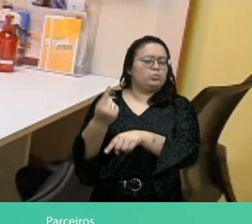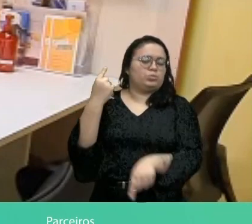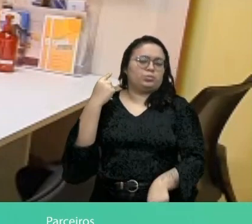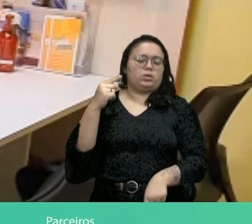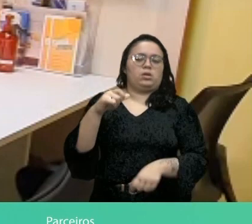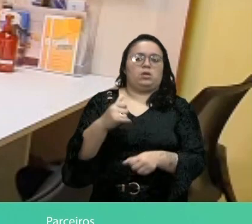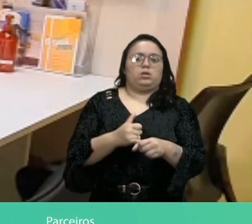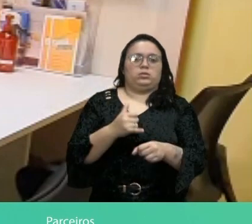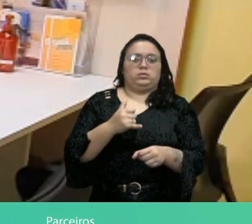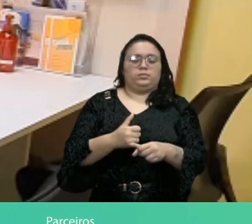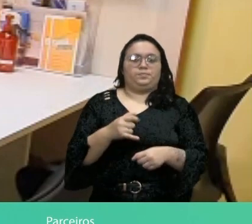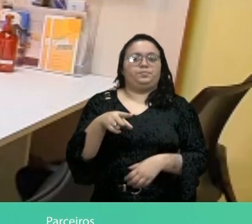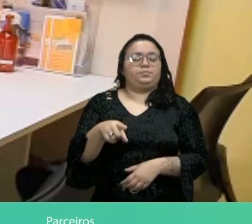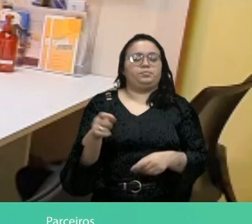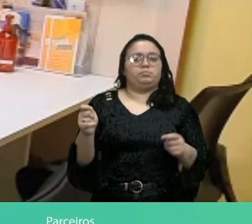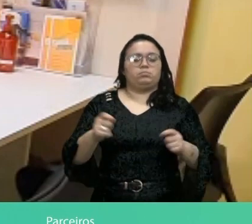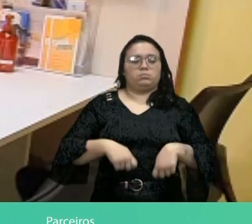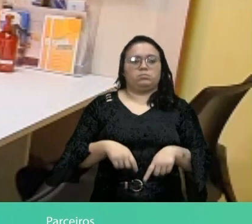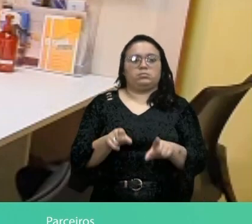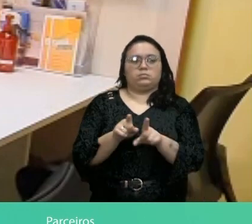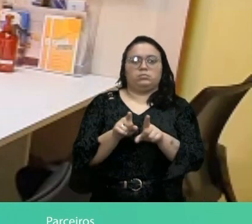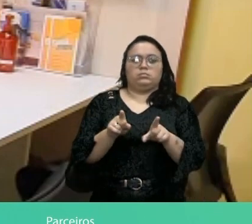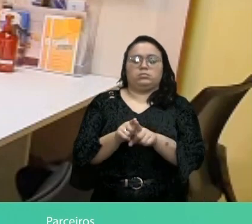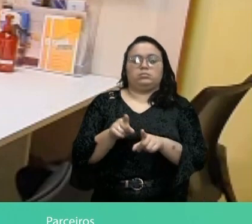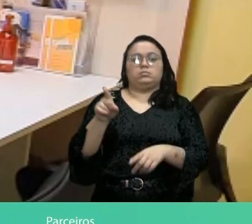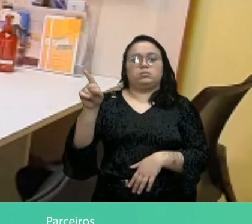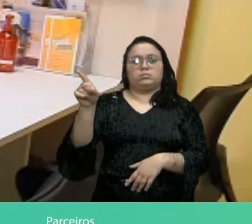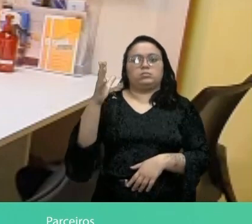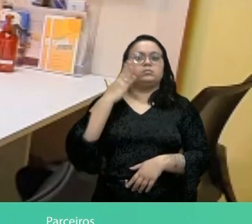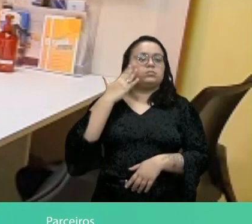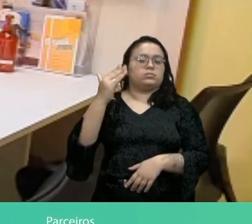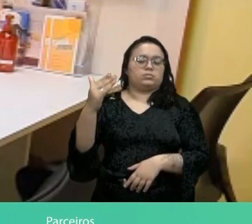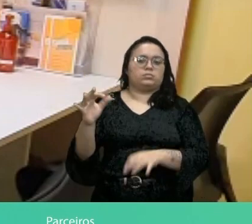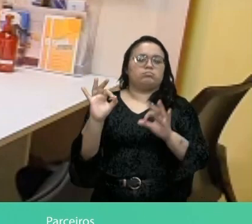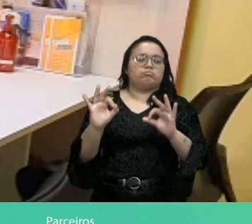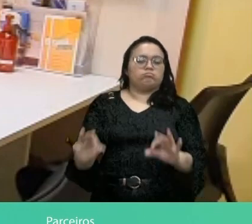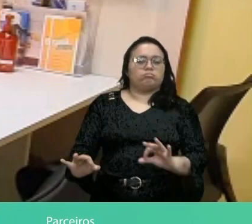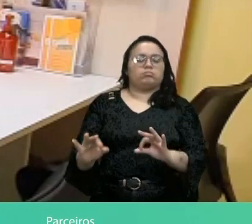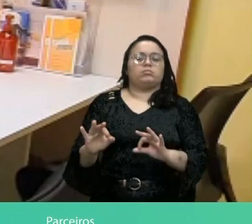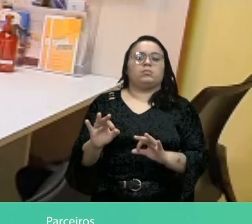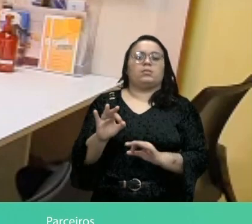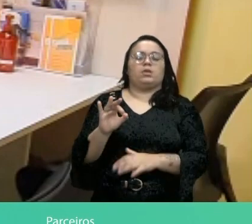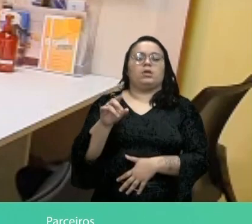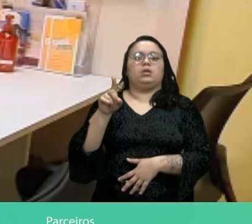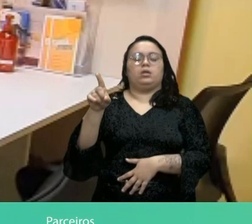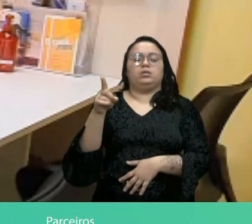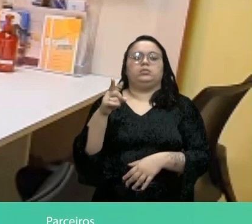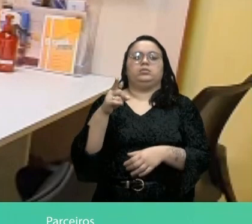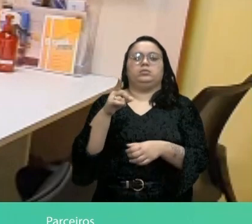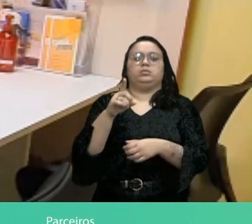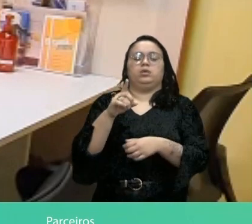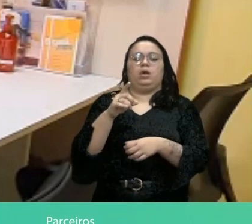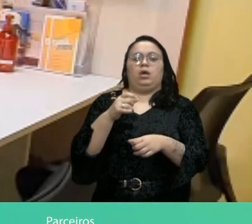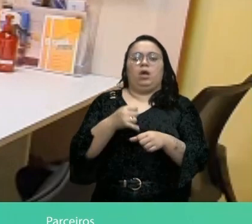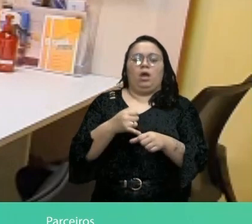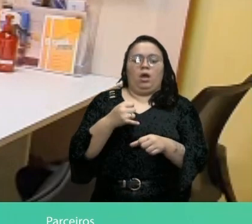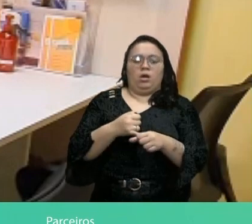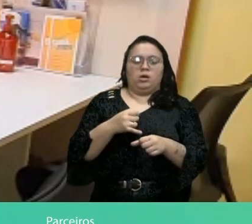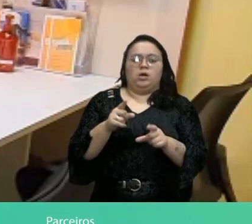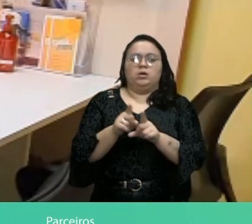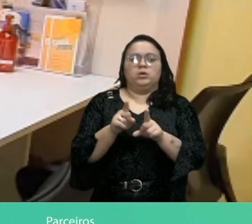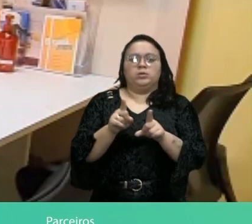in biofuels could be applied also successfully in the case of hydrogen via a